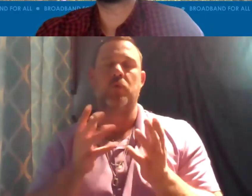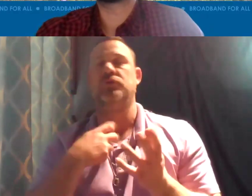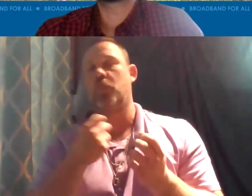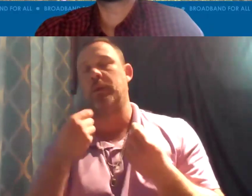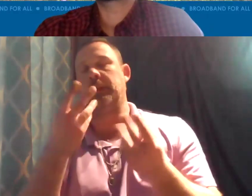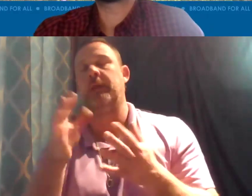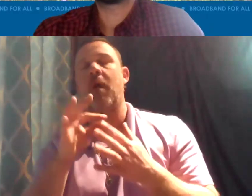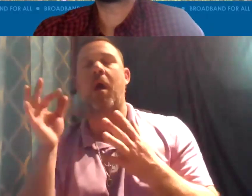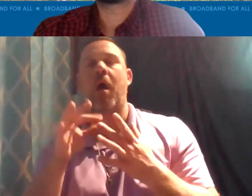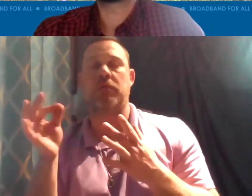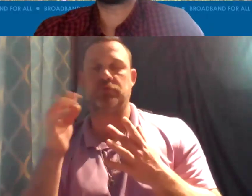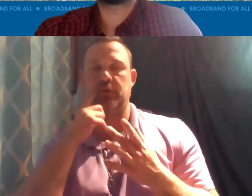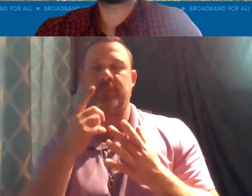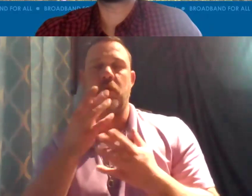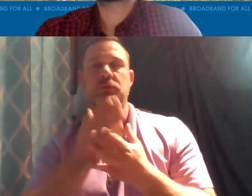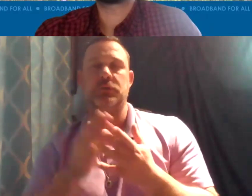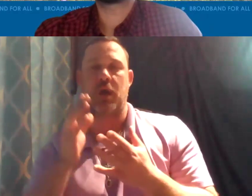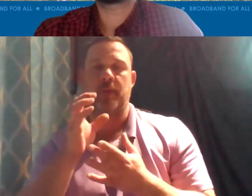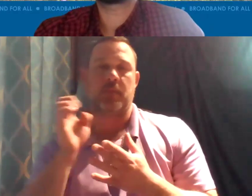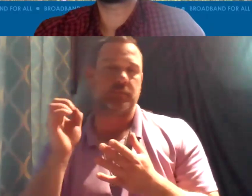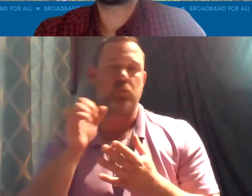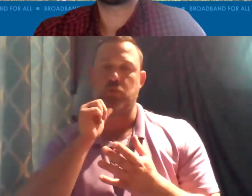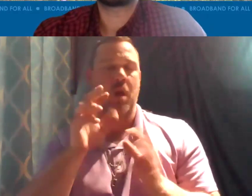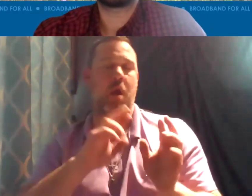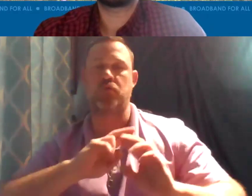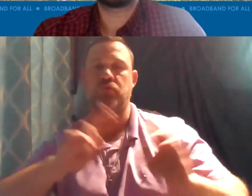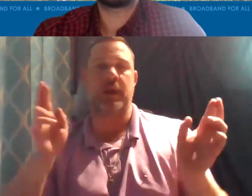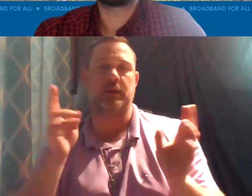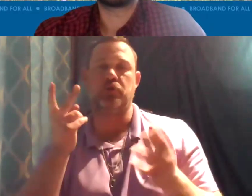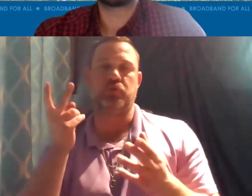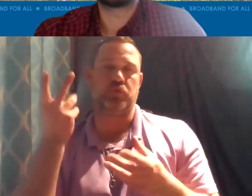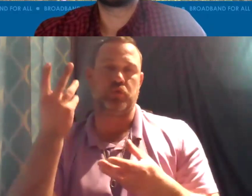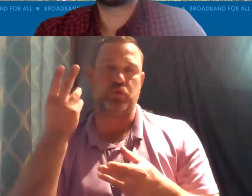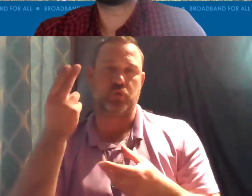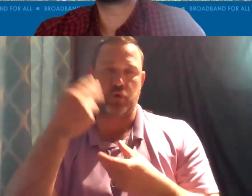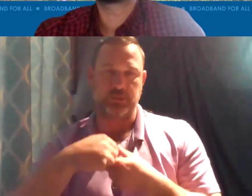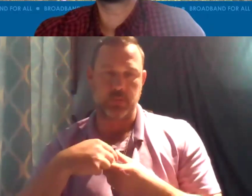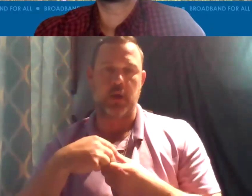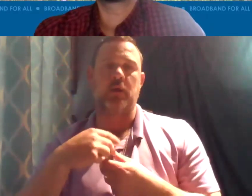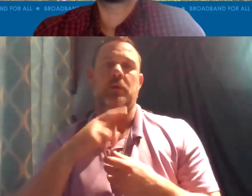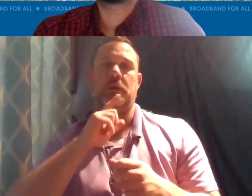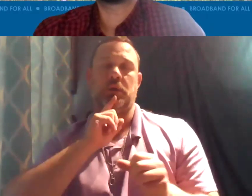option, for certain entities that may not be ready to participate and commit to